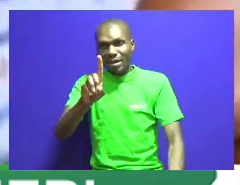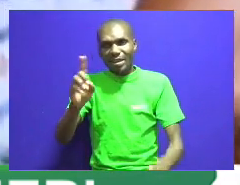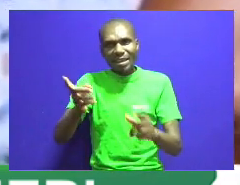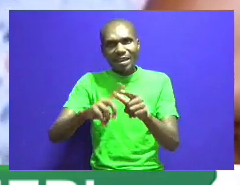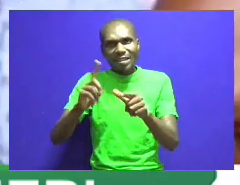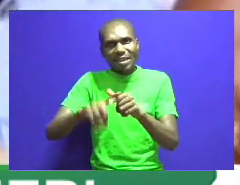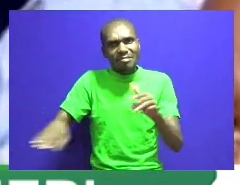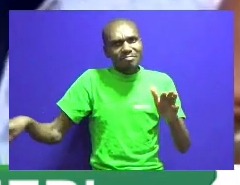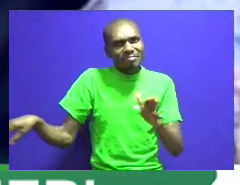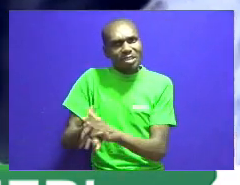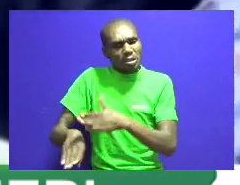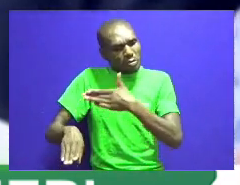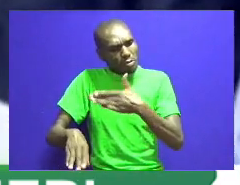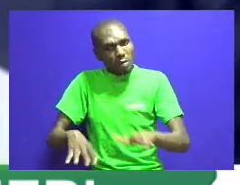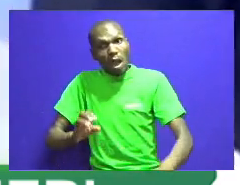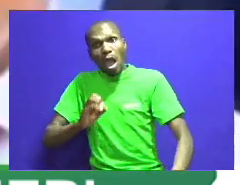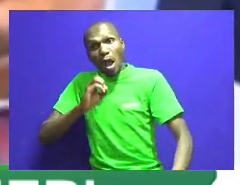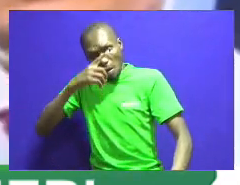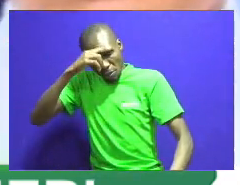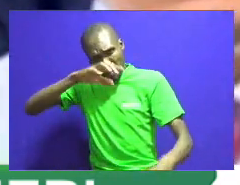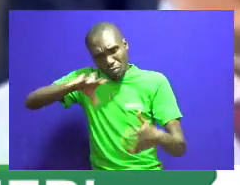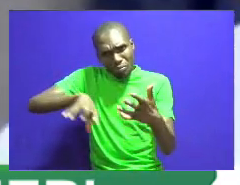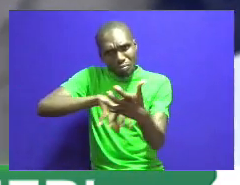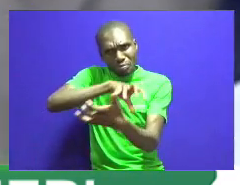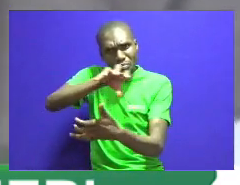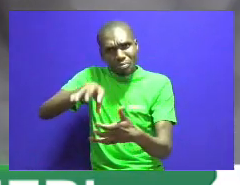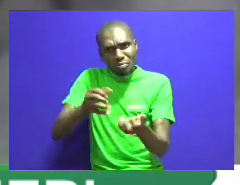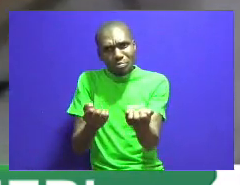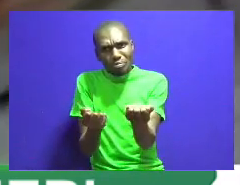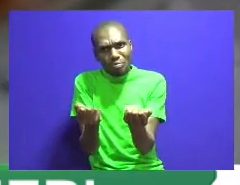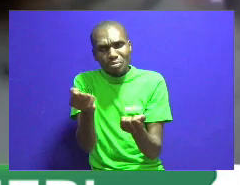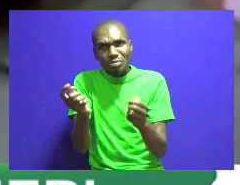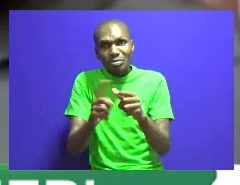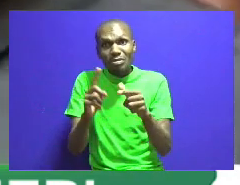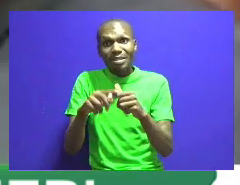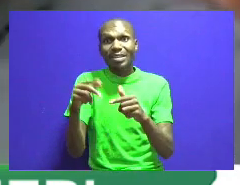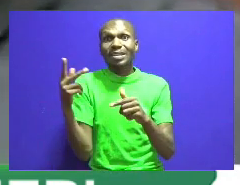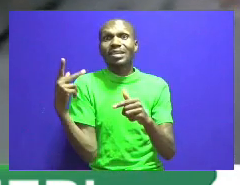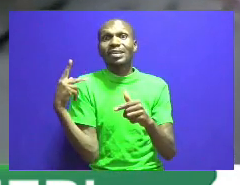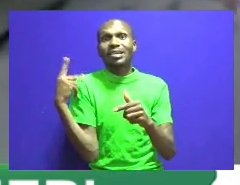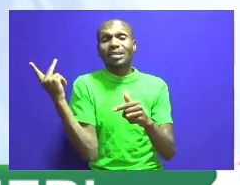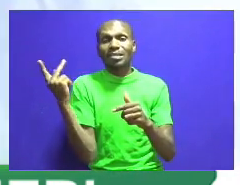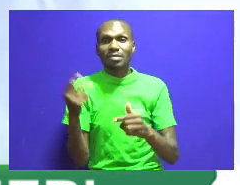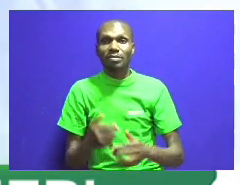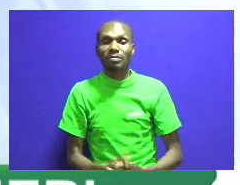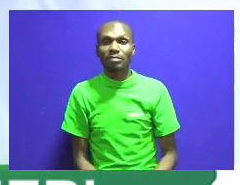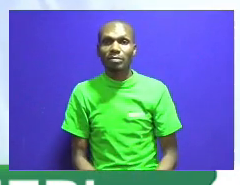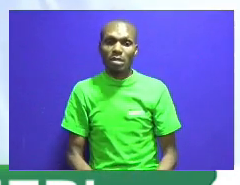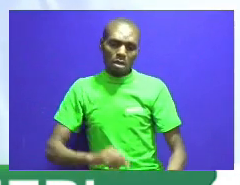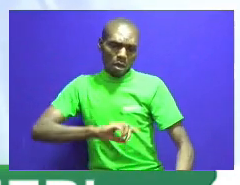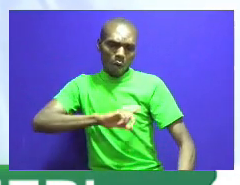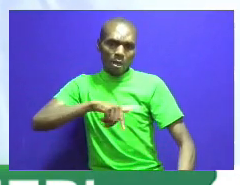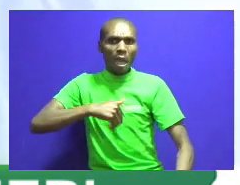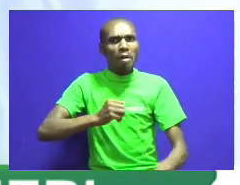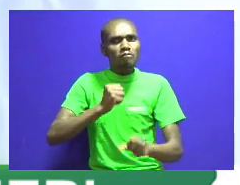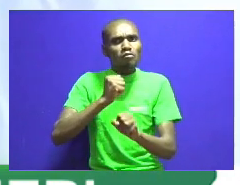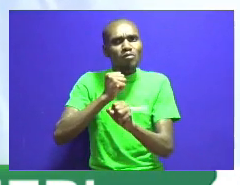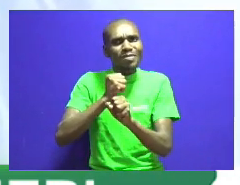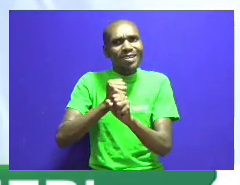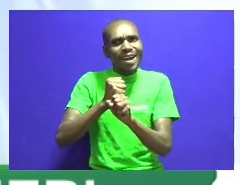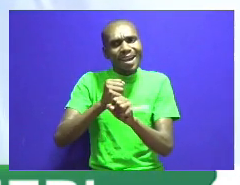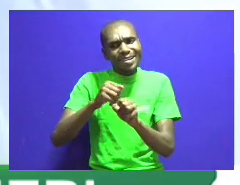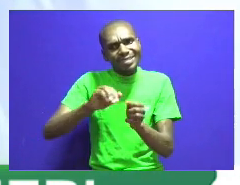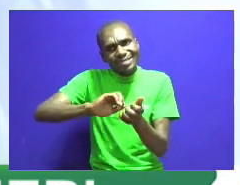mori morioka kubwateka nobo tutuka nubo kore mali yobo sombe, abuli tuko lia margoba. We have made the